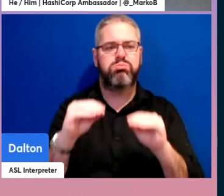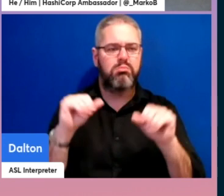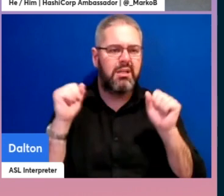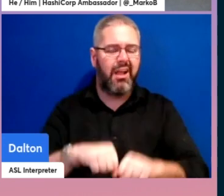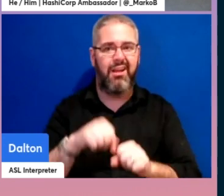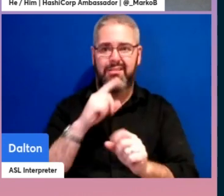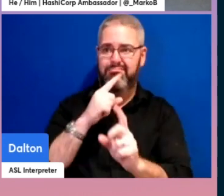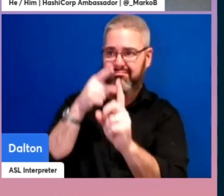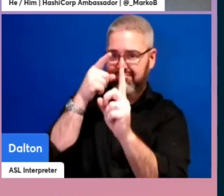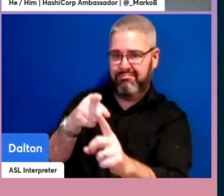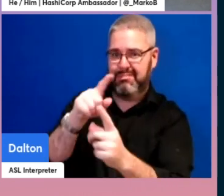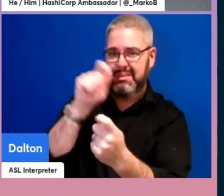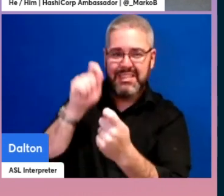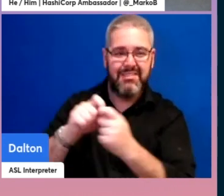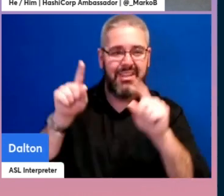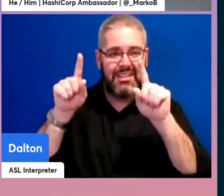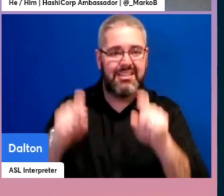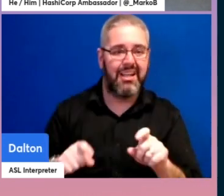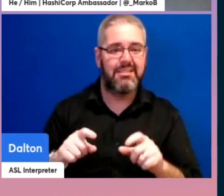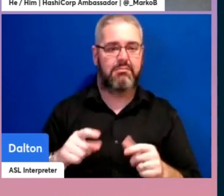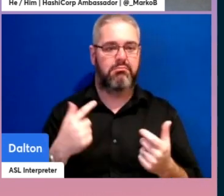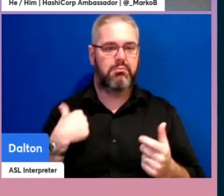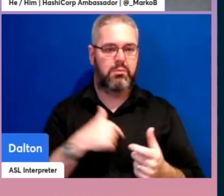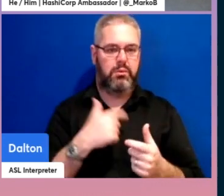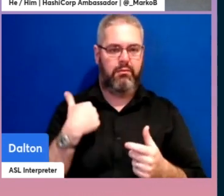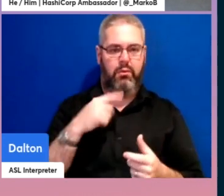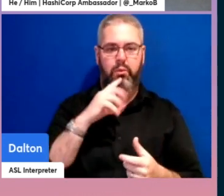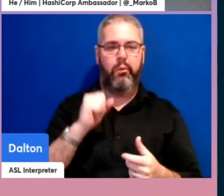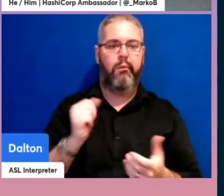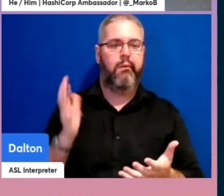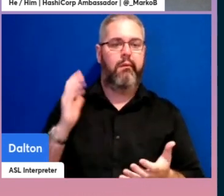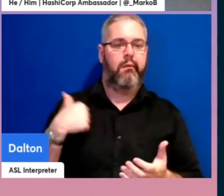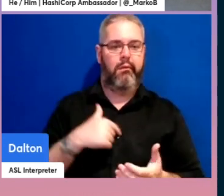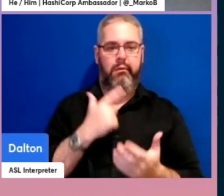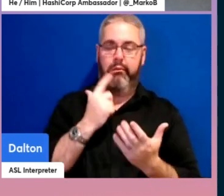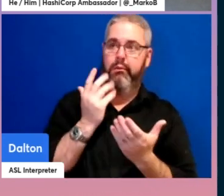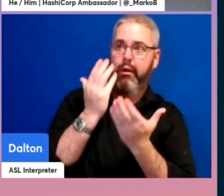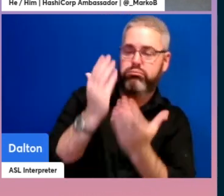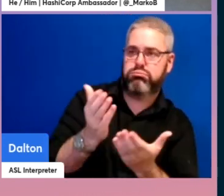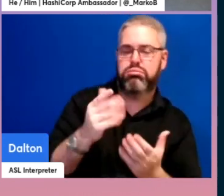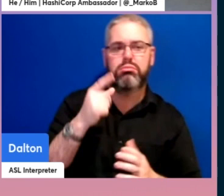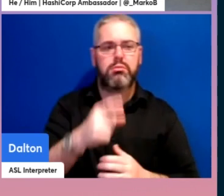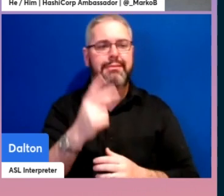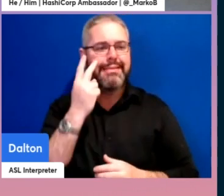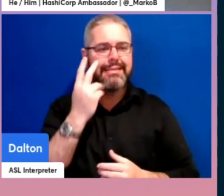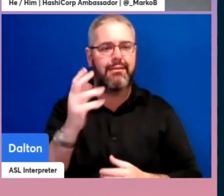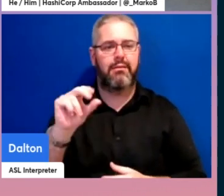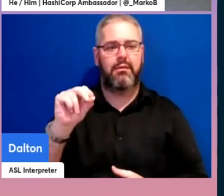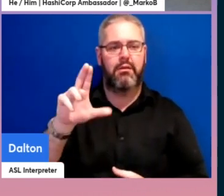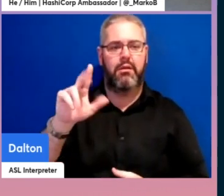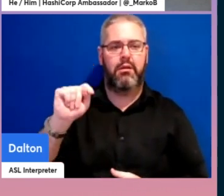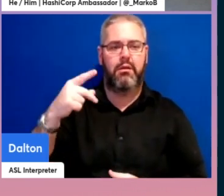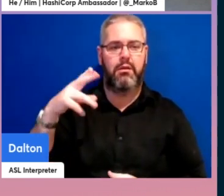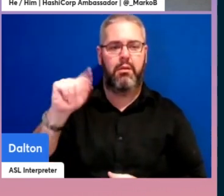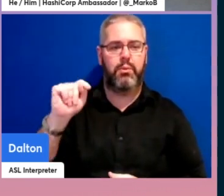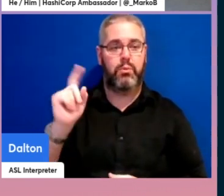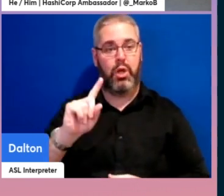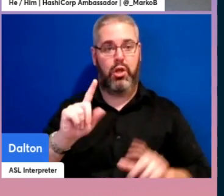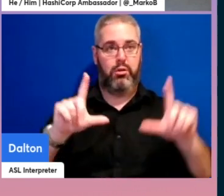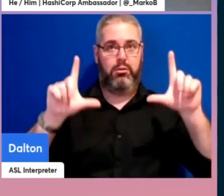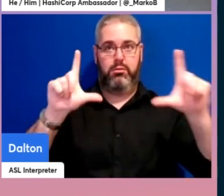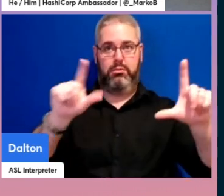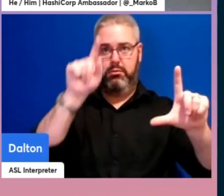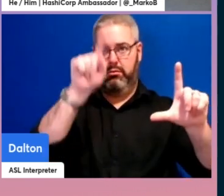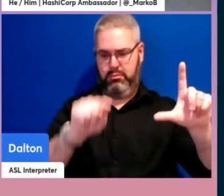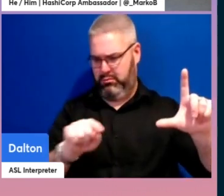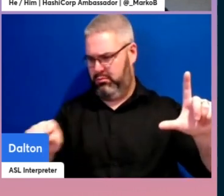specific tests instead of the whole test suite that automatically gets ingested. And you can see the output in lower right